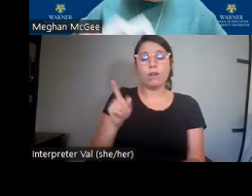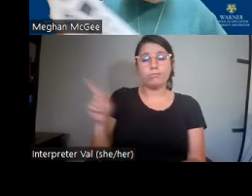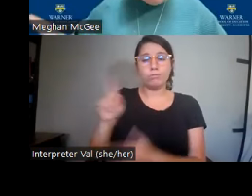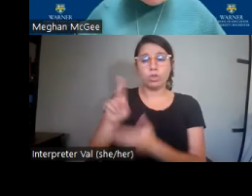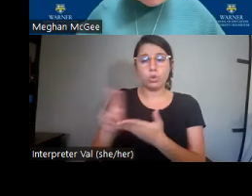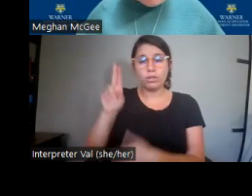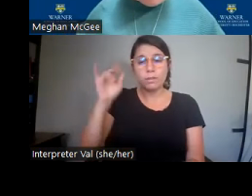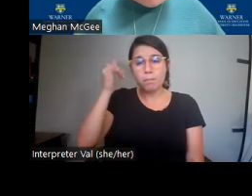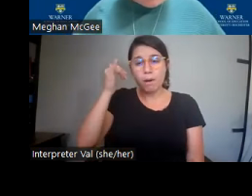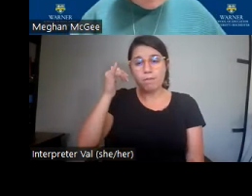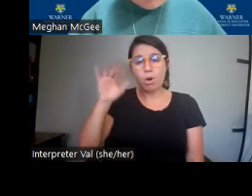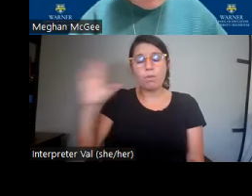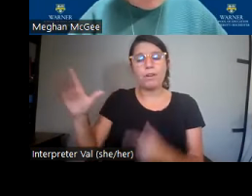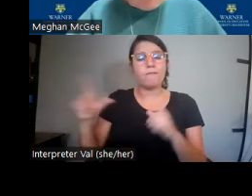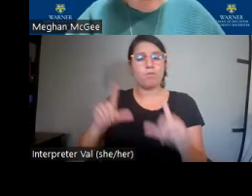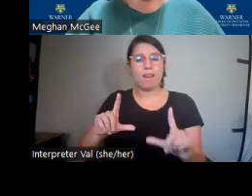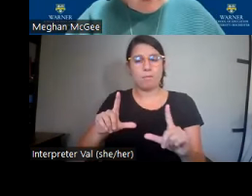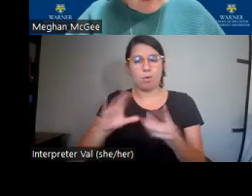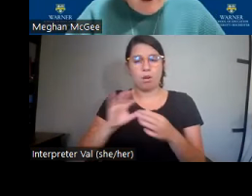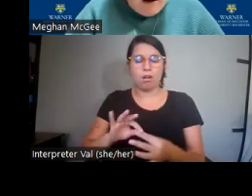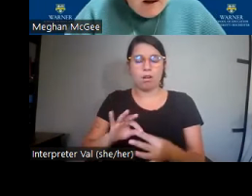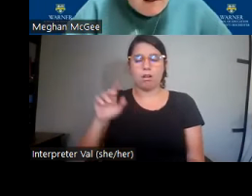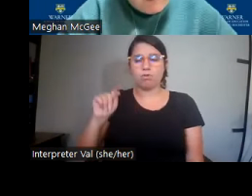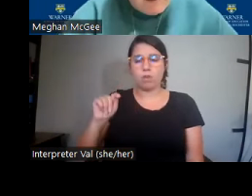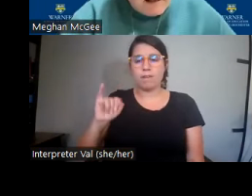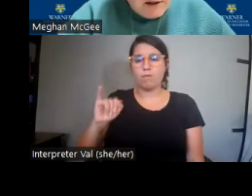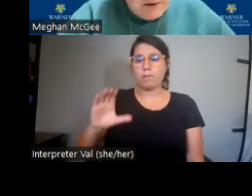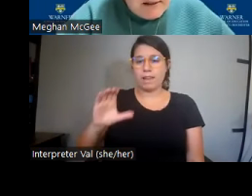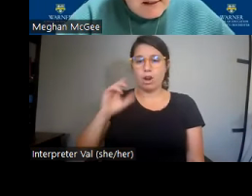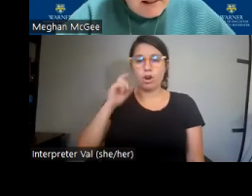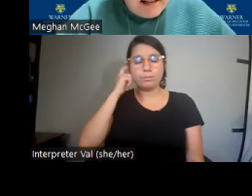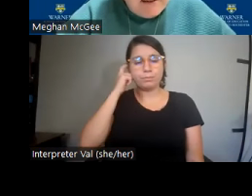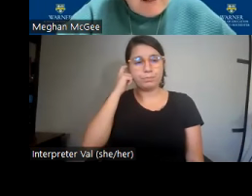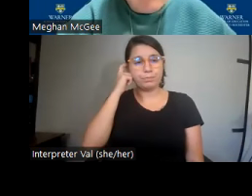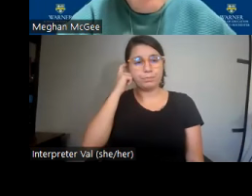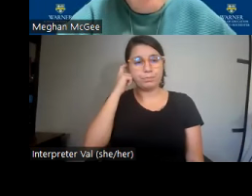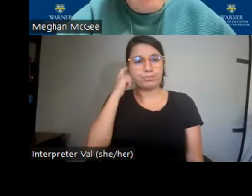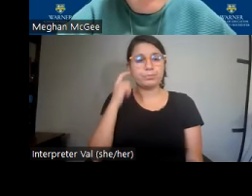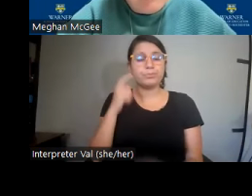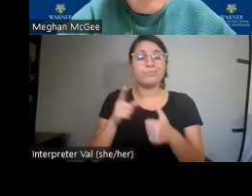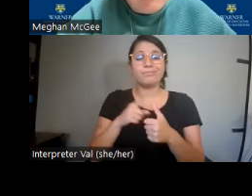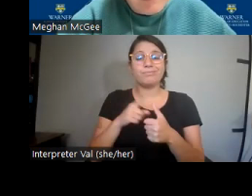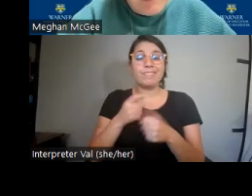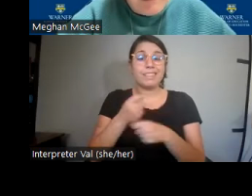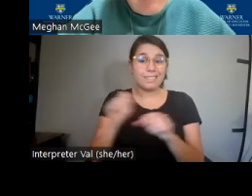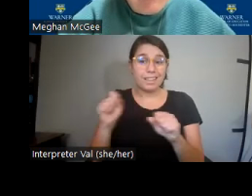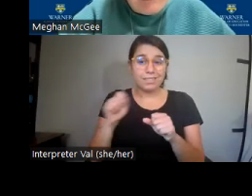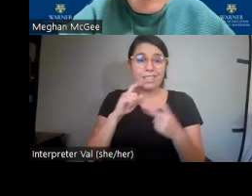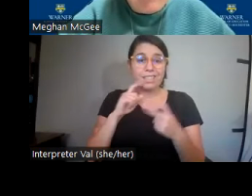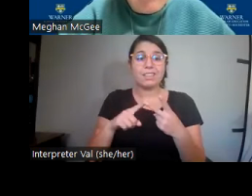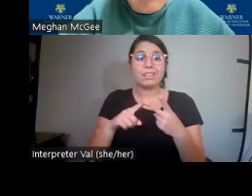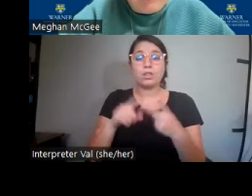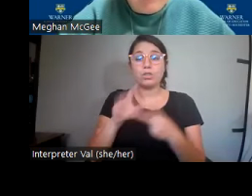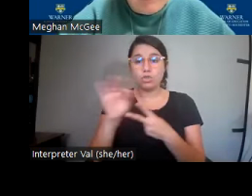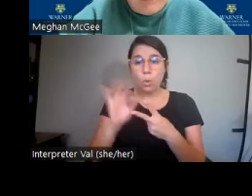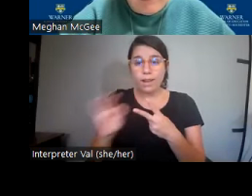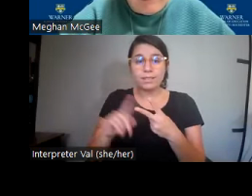sort of framework of trauma-informed care. This includes safety, choice,